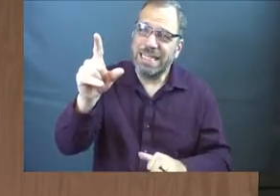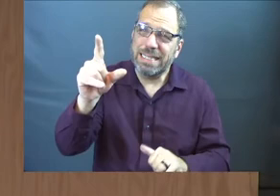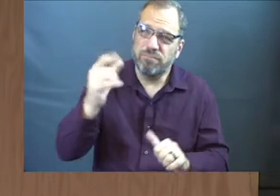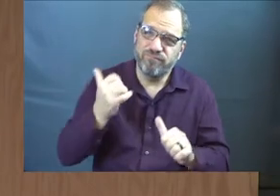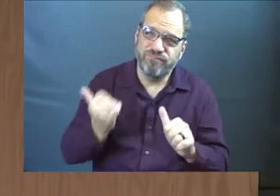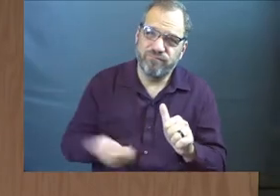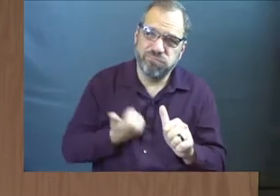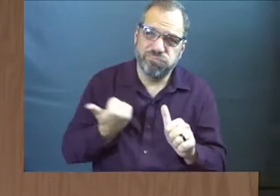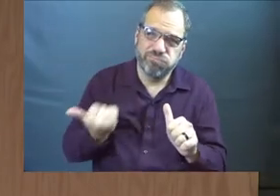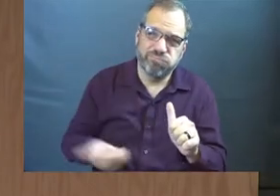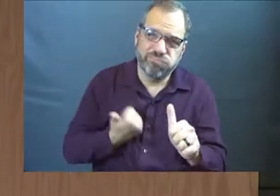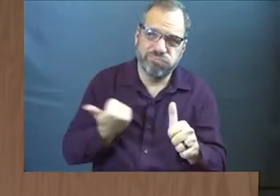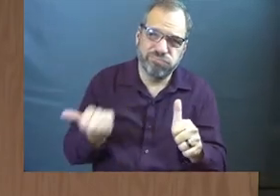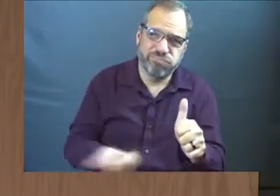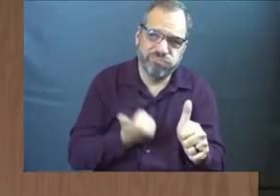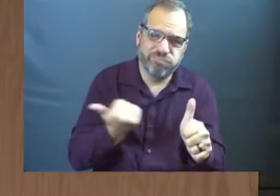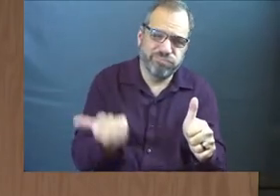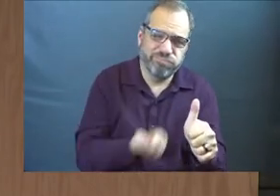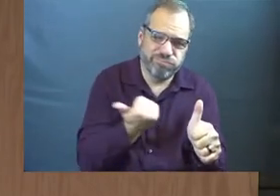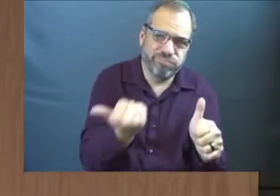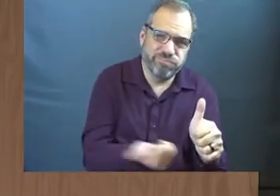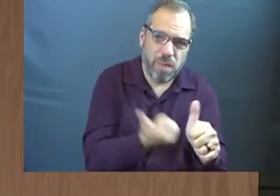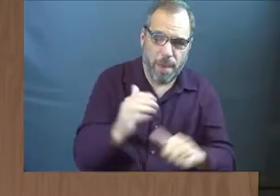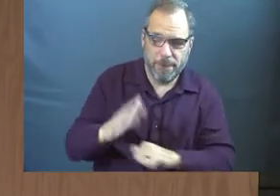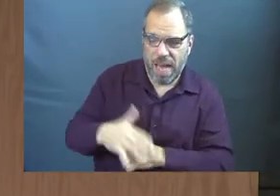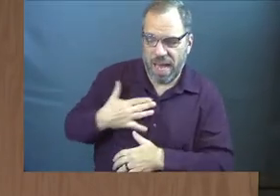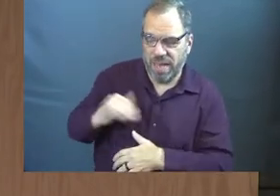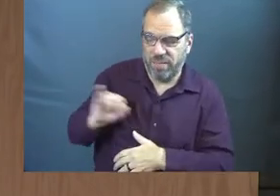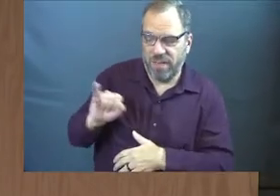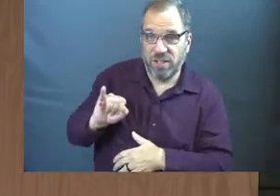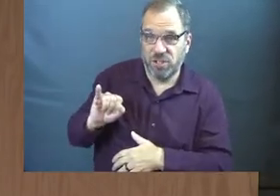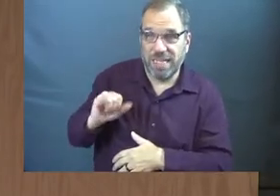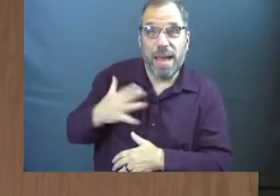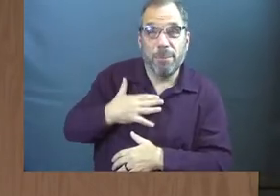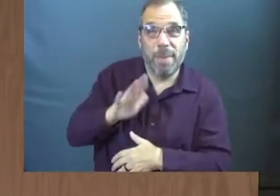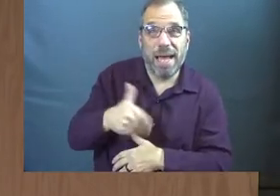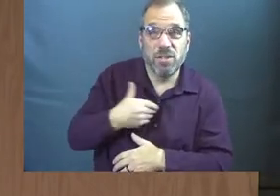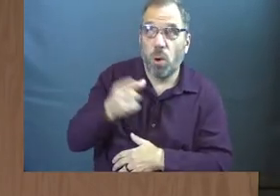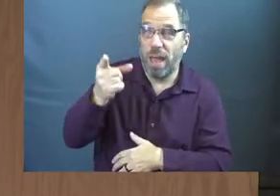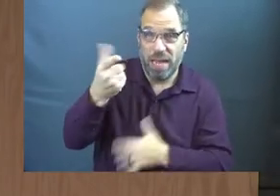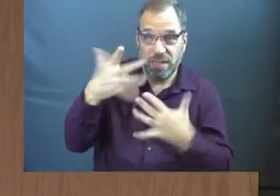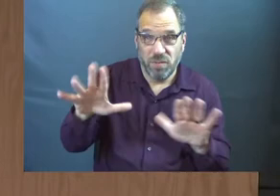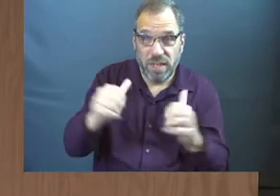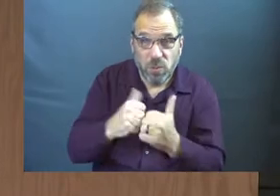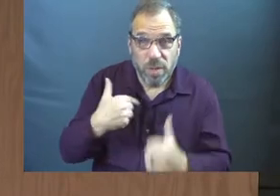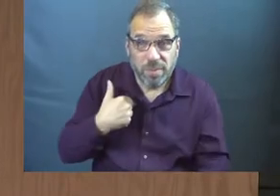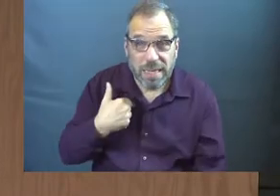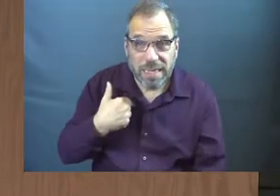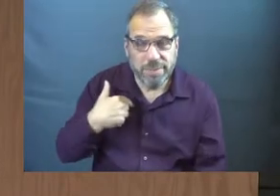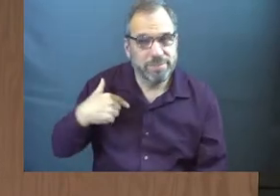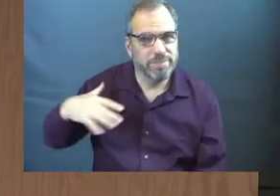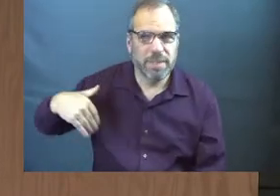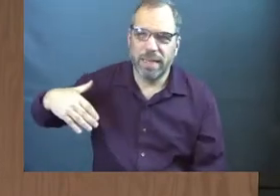me forcefully about this infection that's in my soul, and he's not done working on me yet.